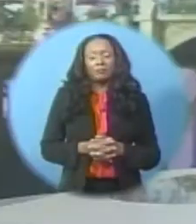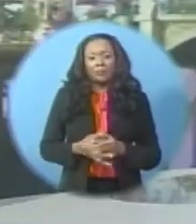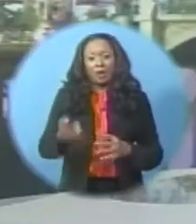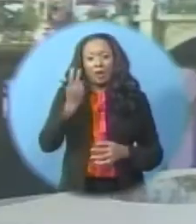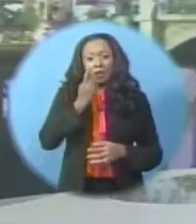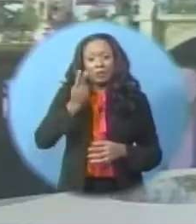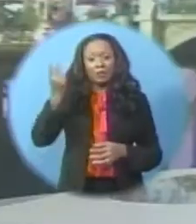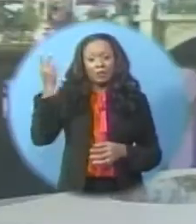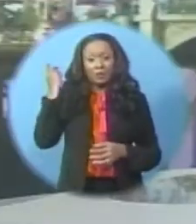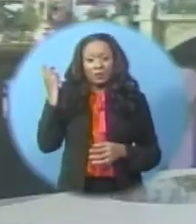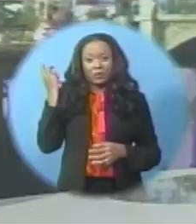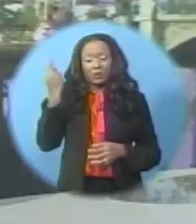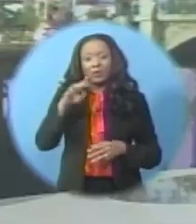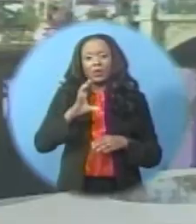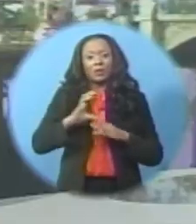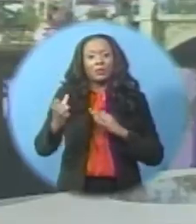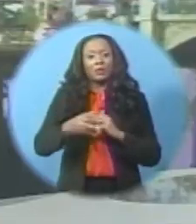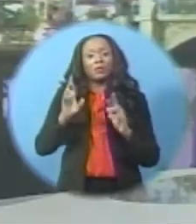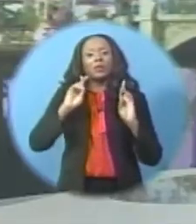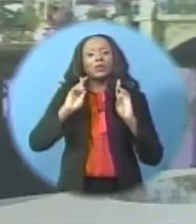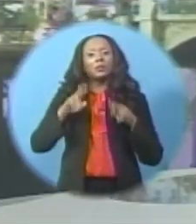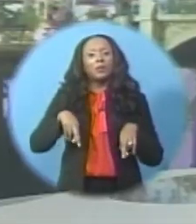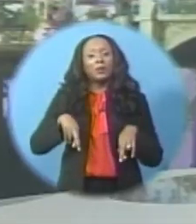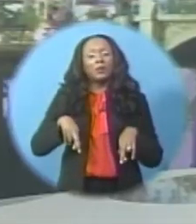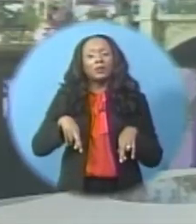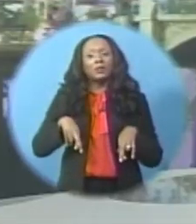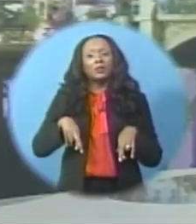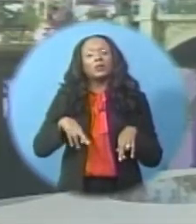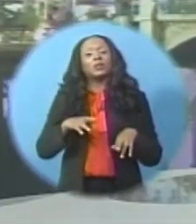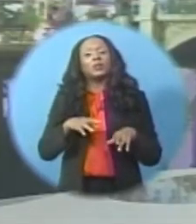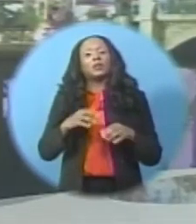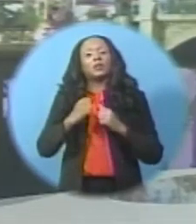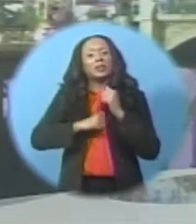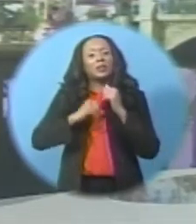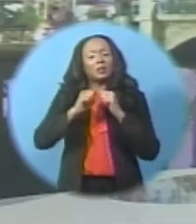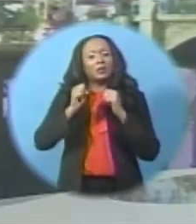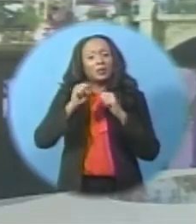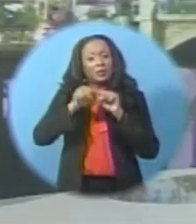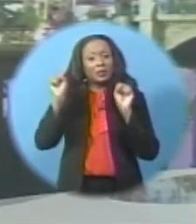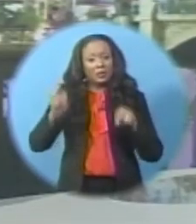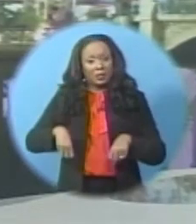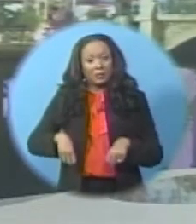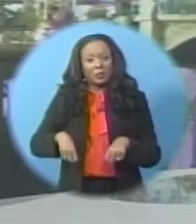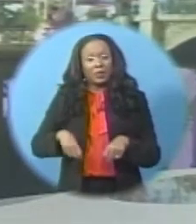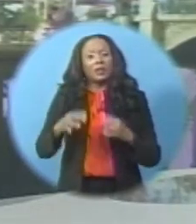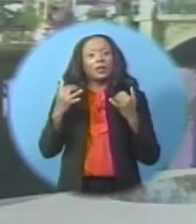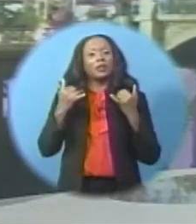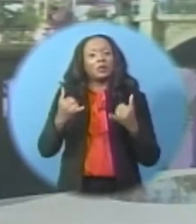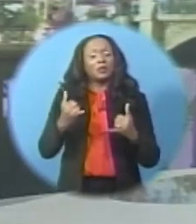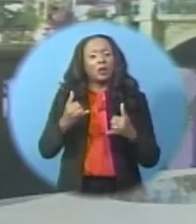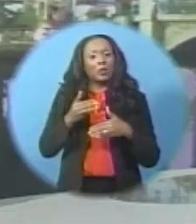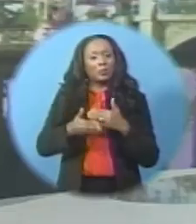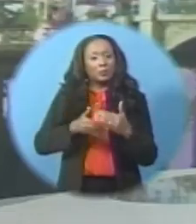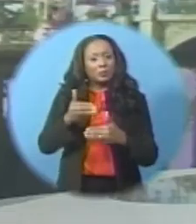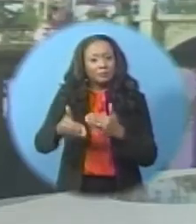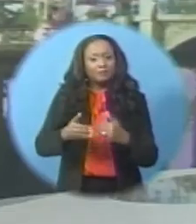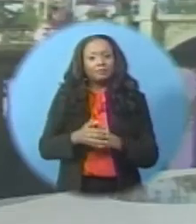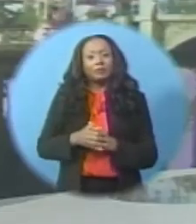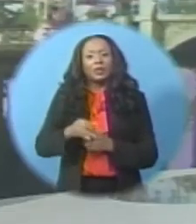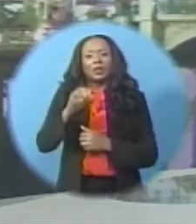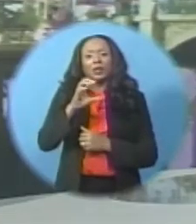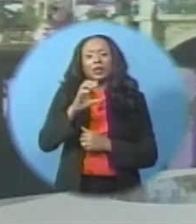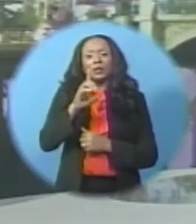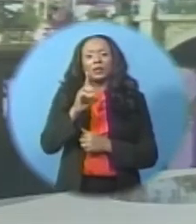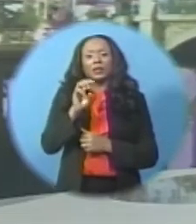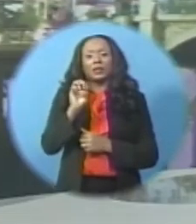A review of the regional response mechanism is in the works. That's the word from Executive Director of the Caribbean Disaster